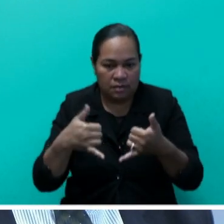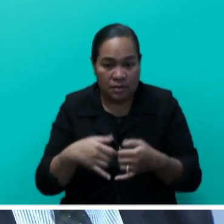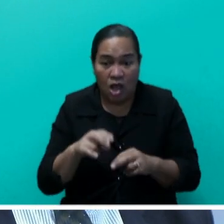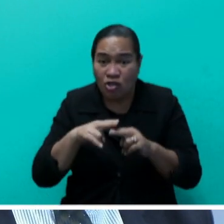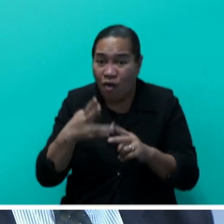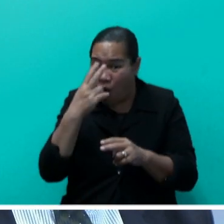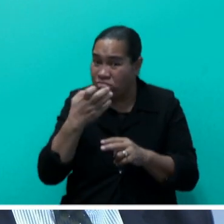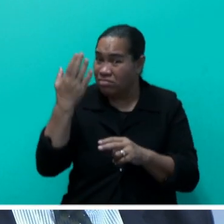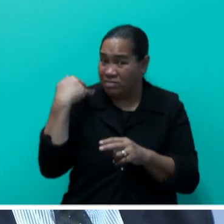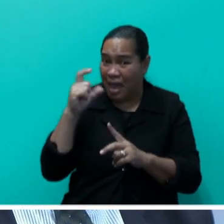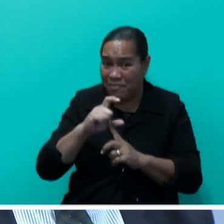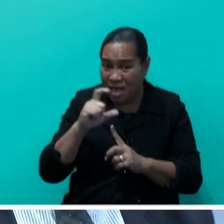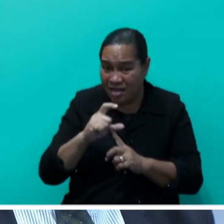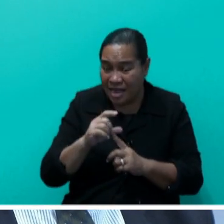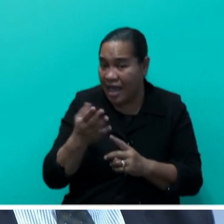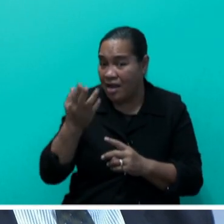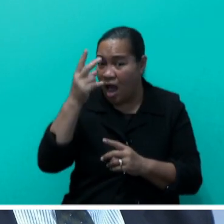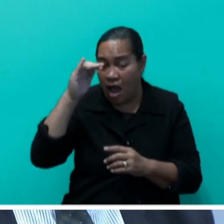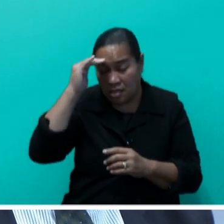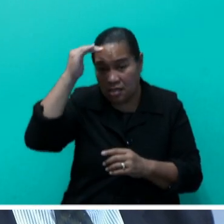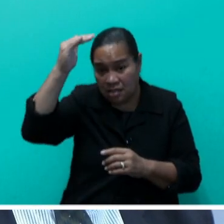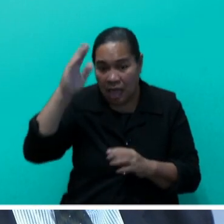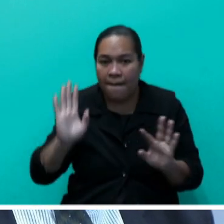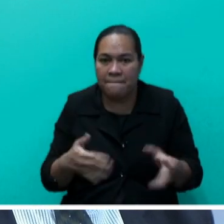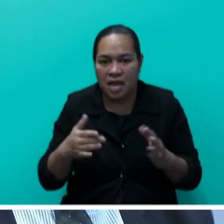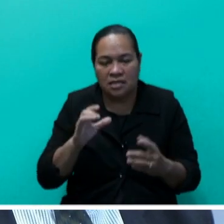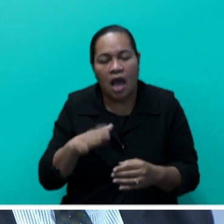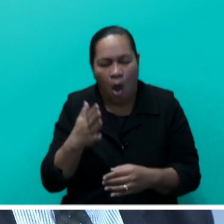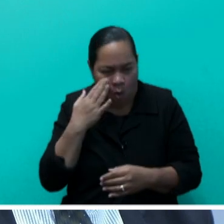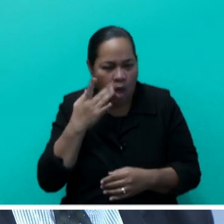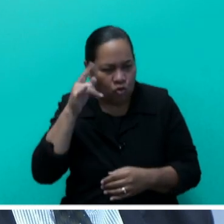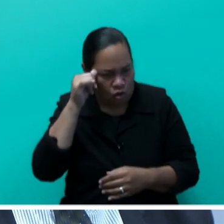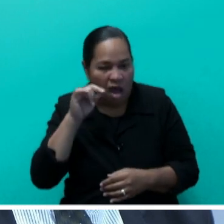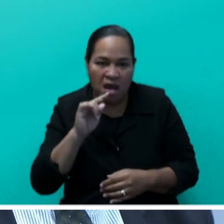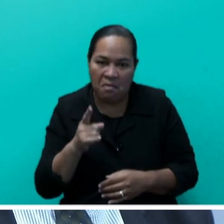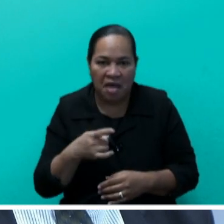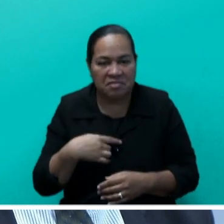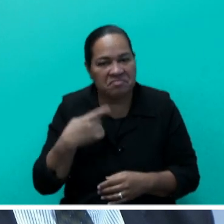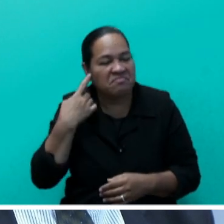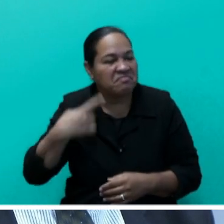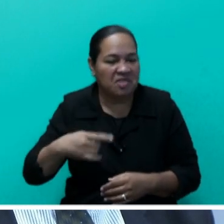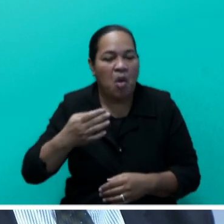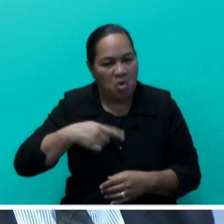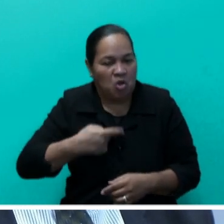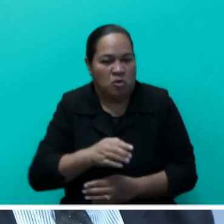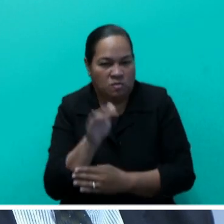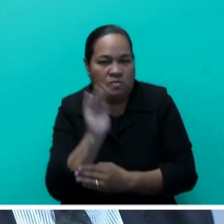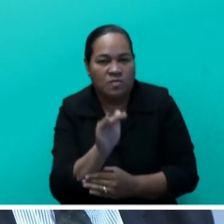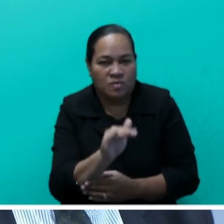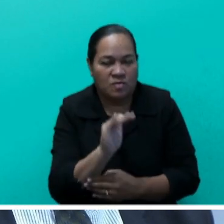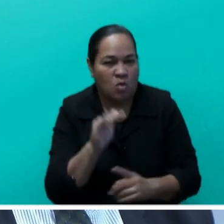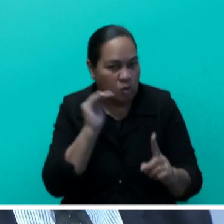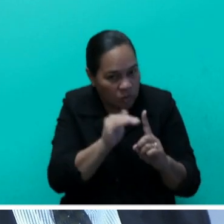senior players were aware of this, but unfortunately still proceeded with their demands. On the